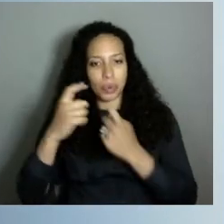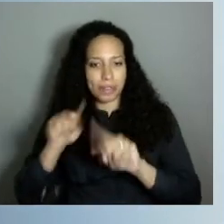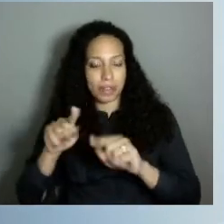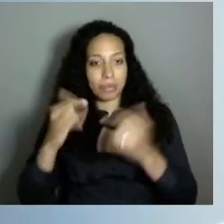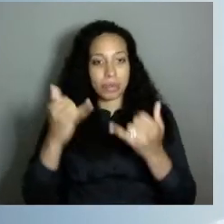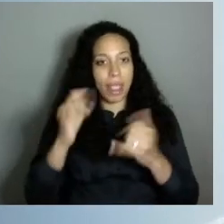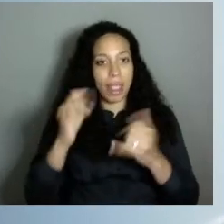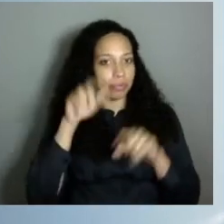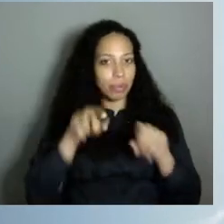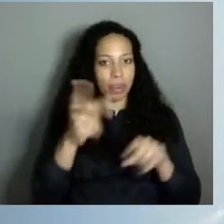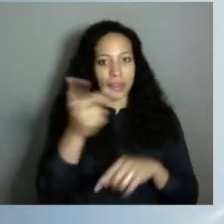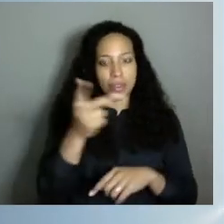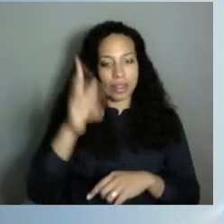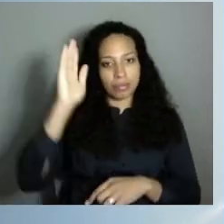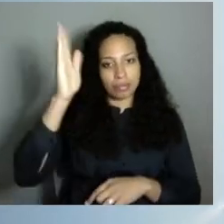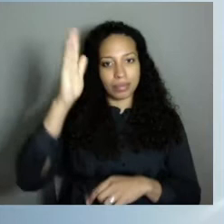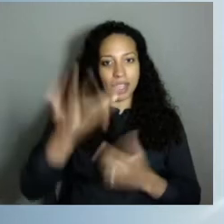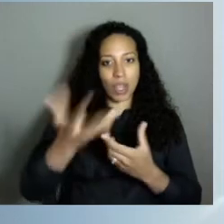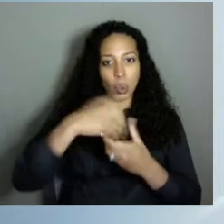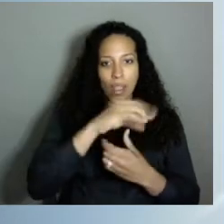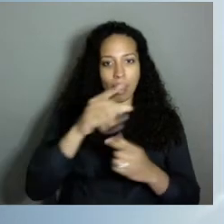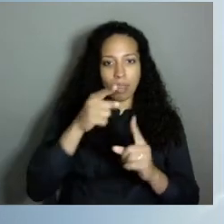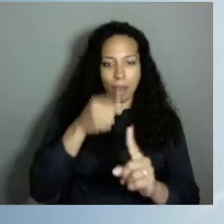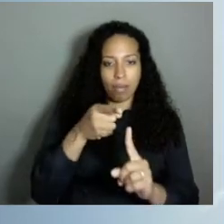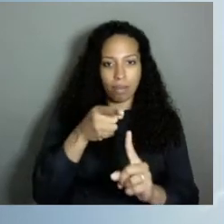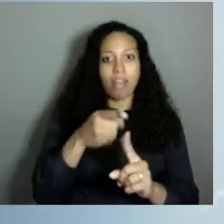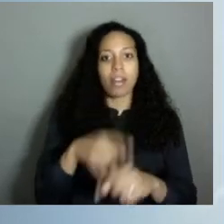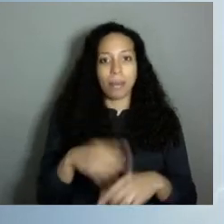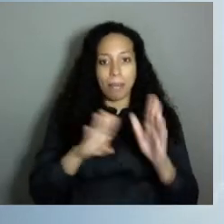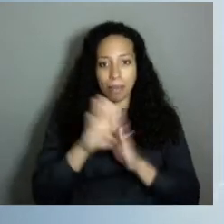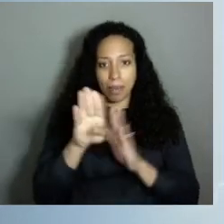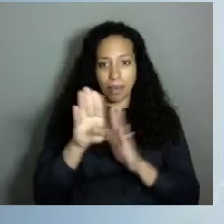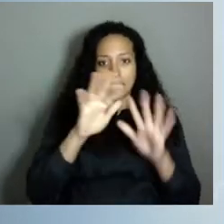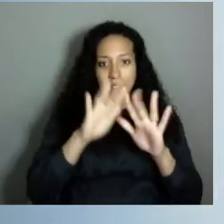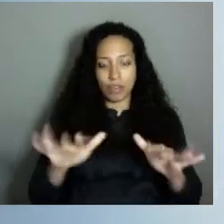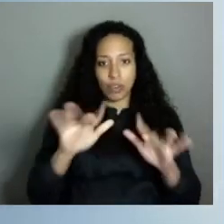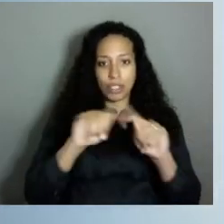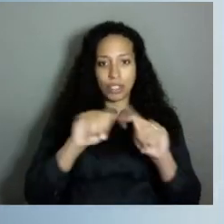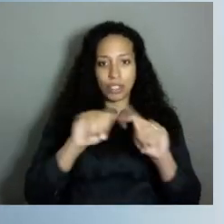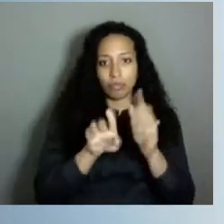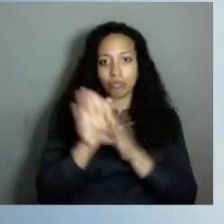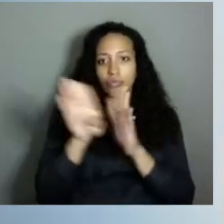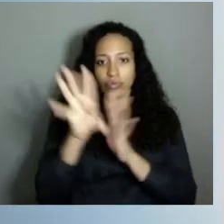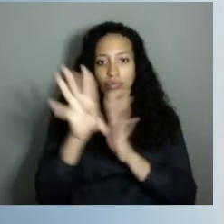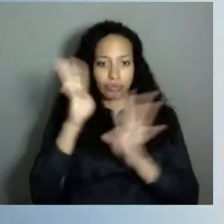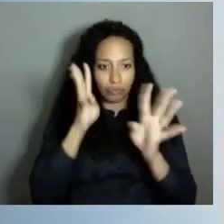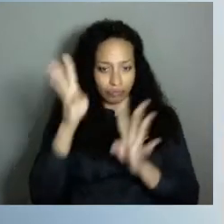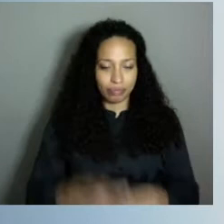present Inclusion and the Bottom Line, Building Diverse Teams to Foster Innovation.